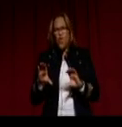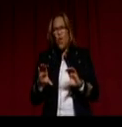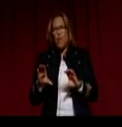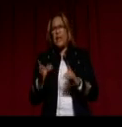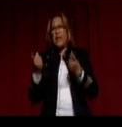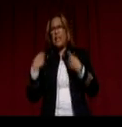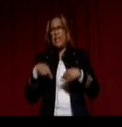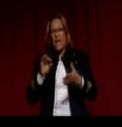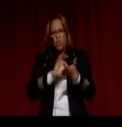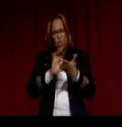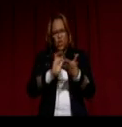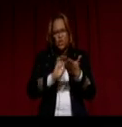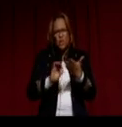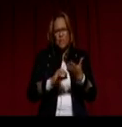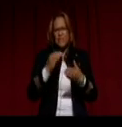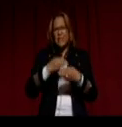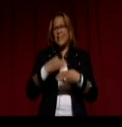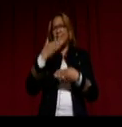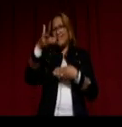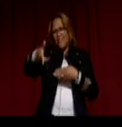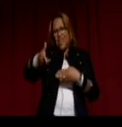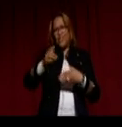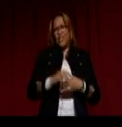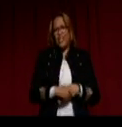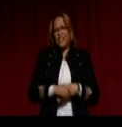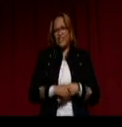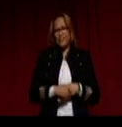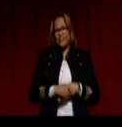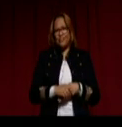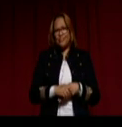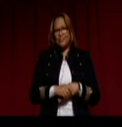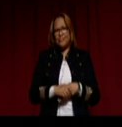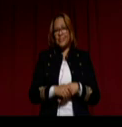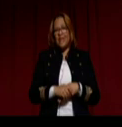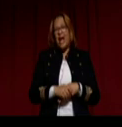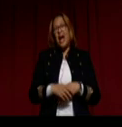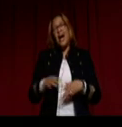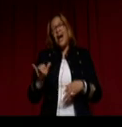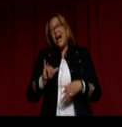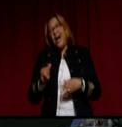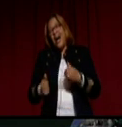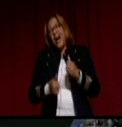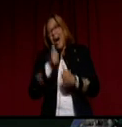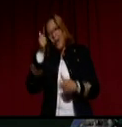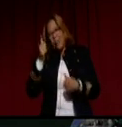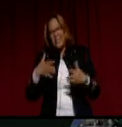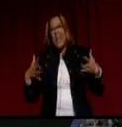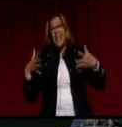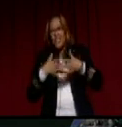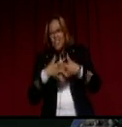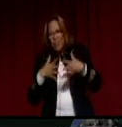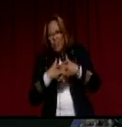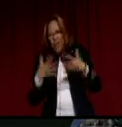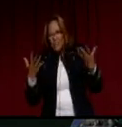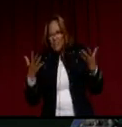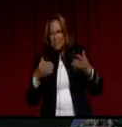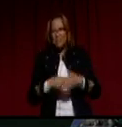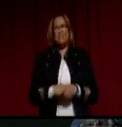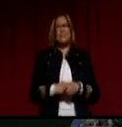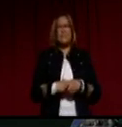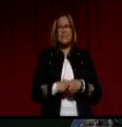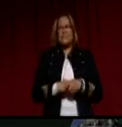wrote a script for next year. Wow, it's almost like the football season. The football season wasn't in. Okay,